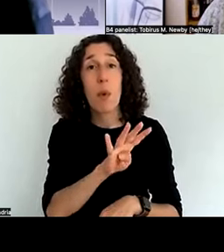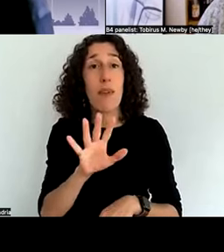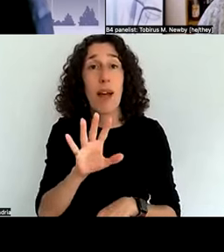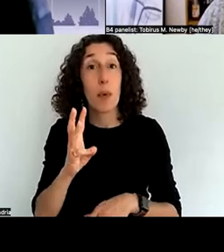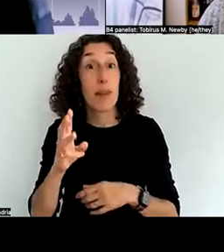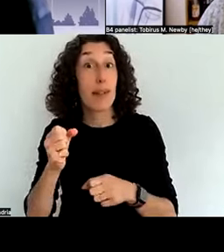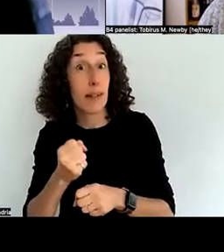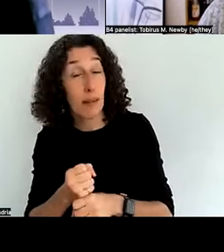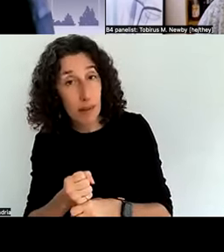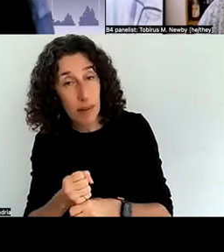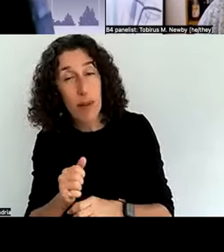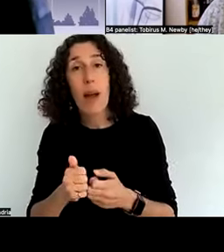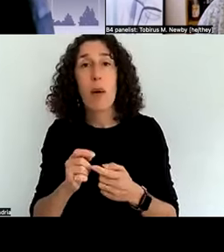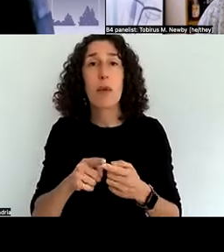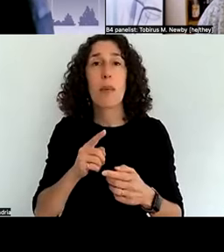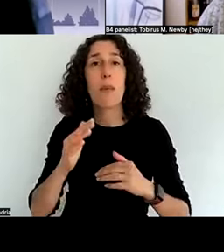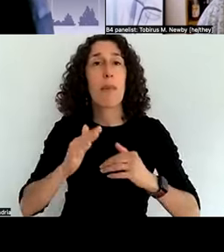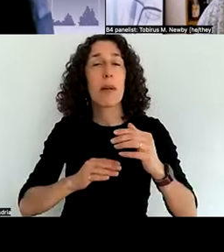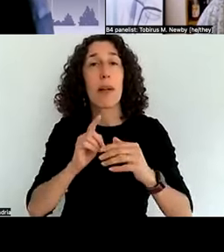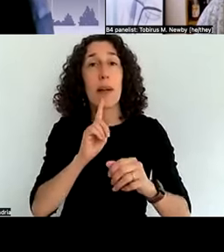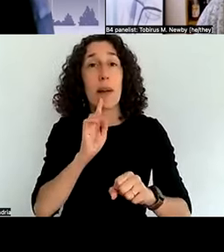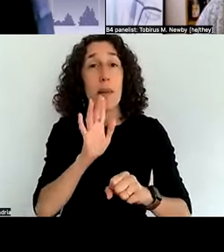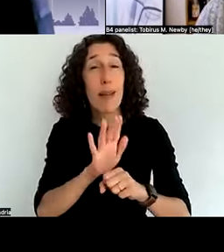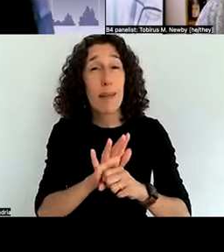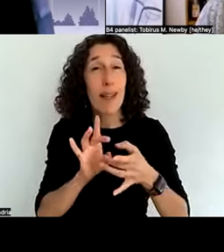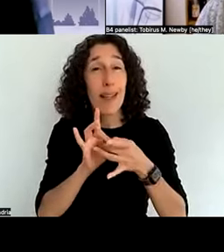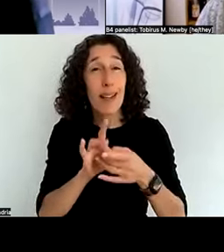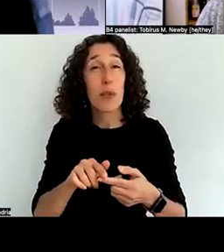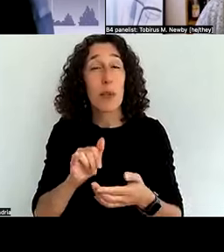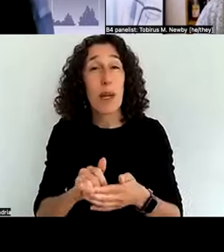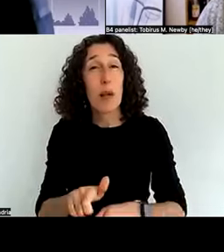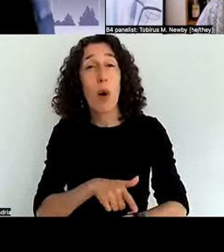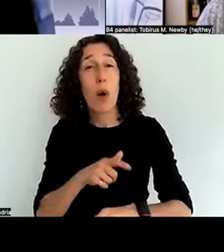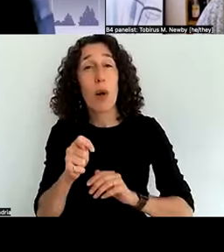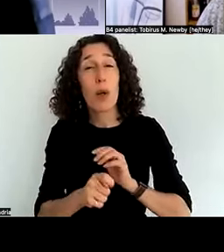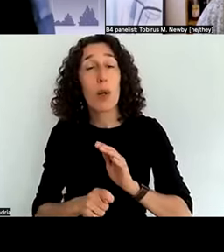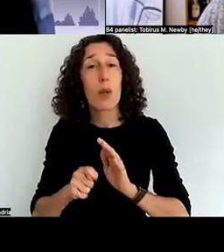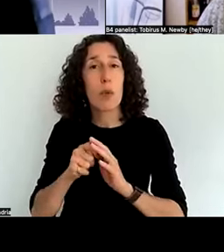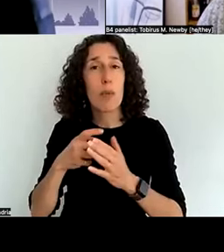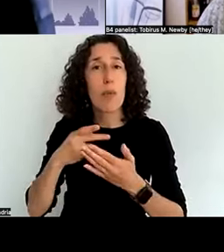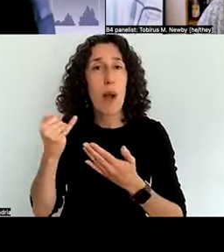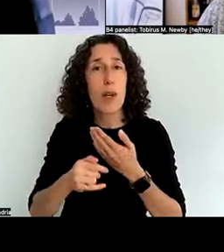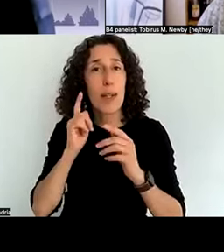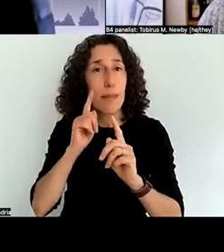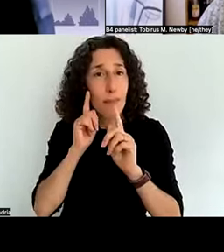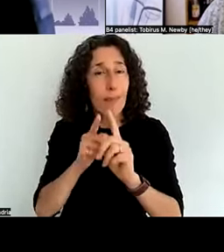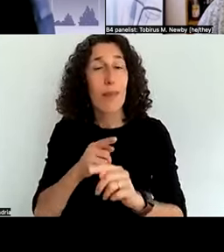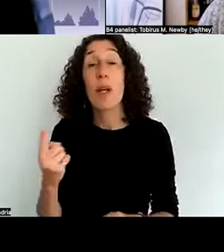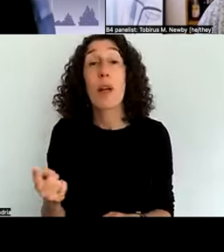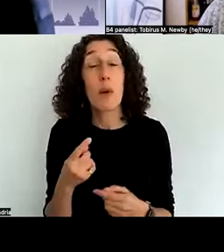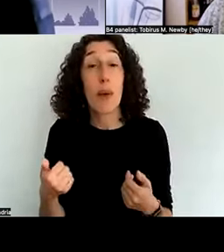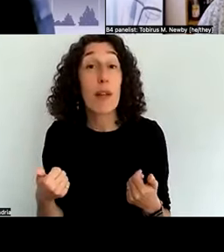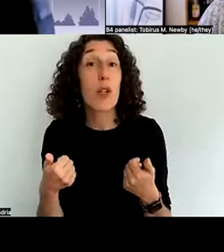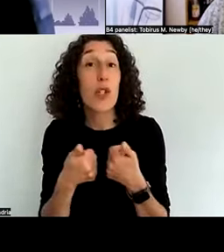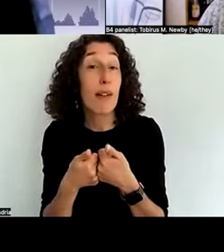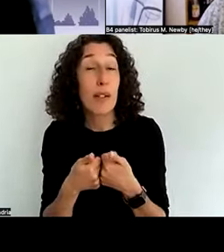challenging, but it's another important part of sort of the critical thinking around this that always challenges me. I don't profess to have any answers,